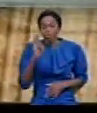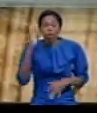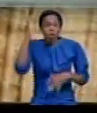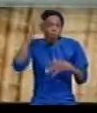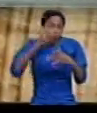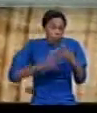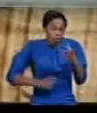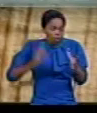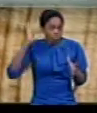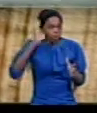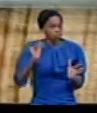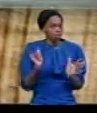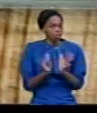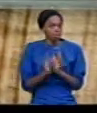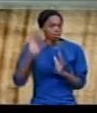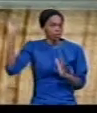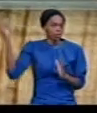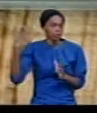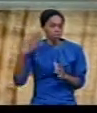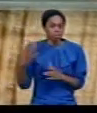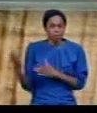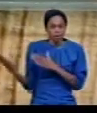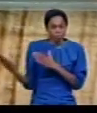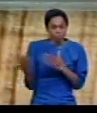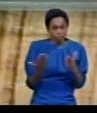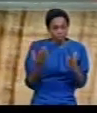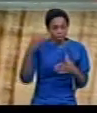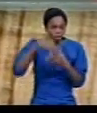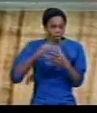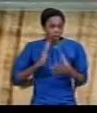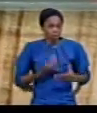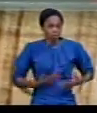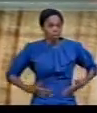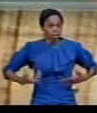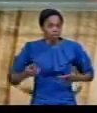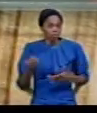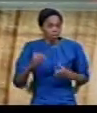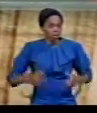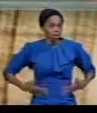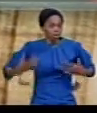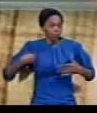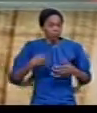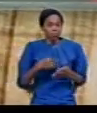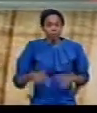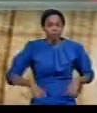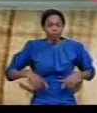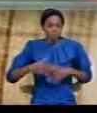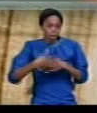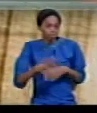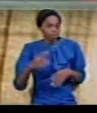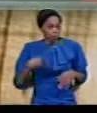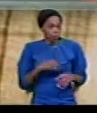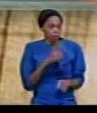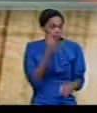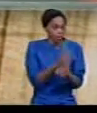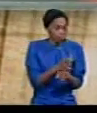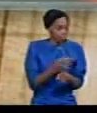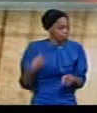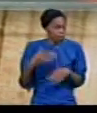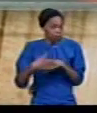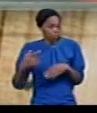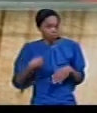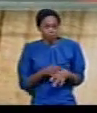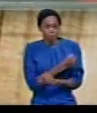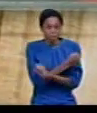grace produce in our lives? The life we live after being justified, after being